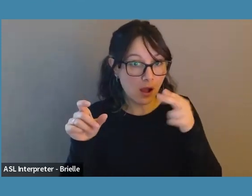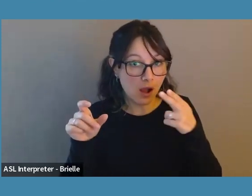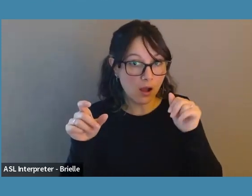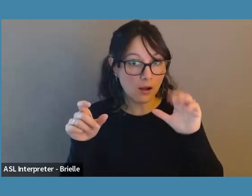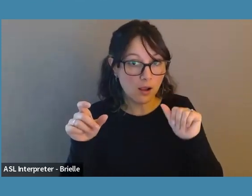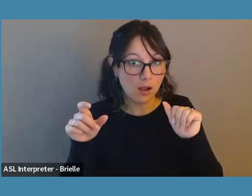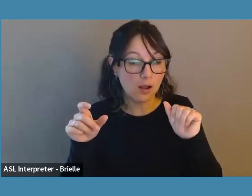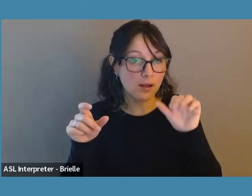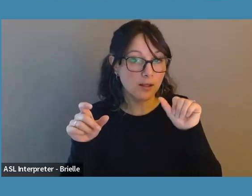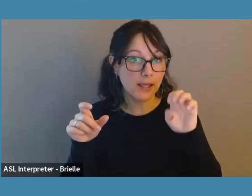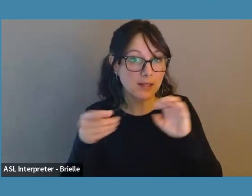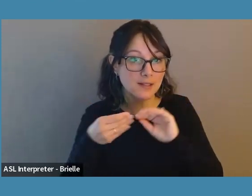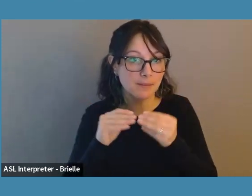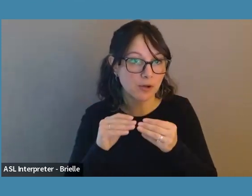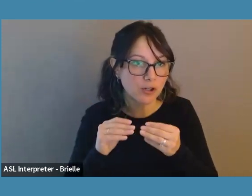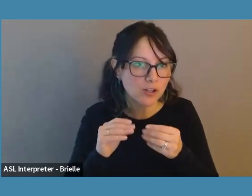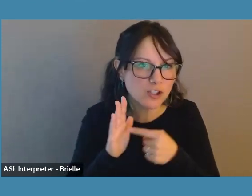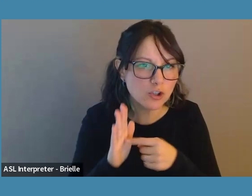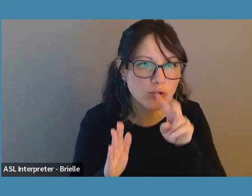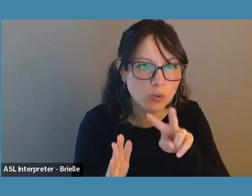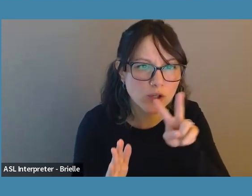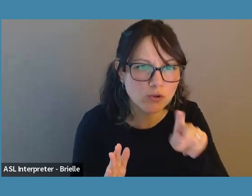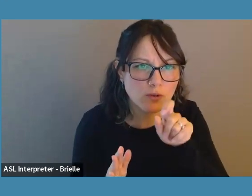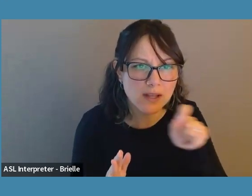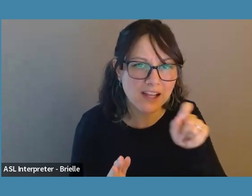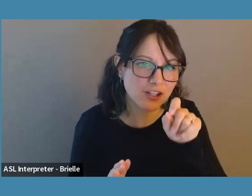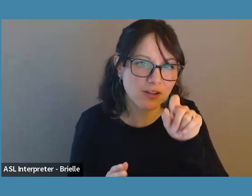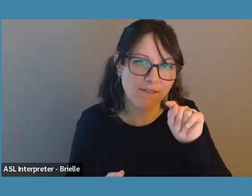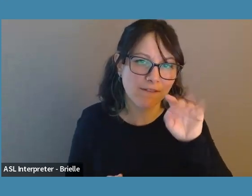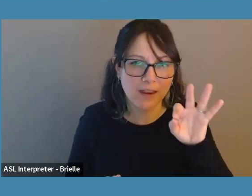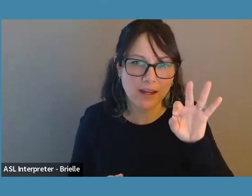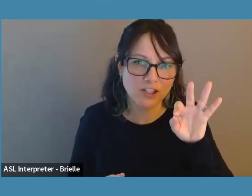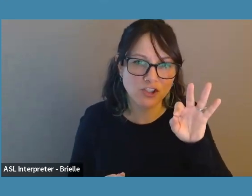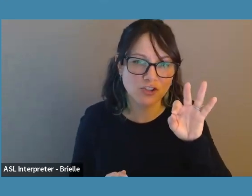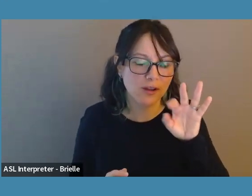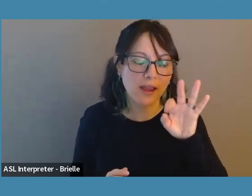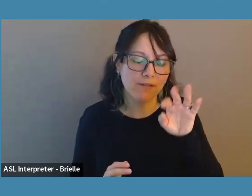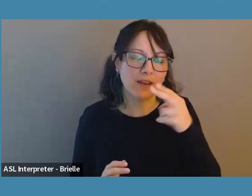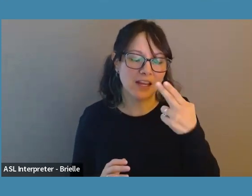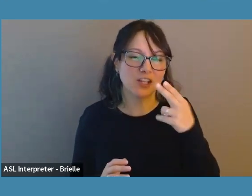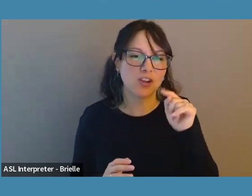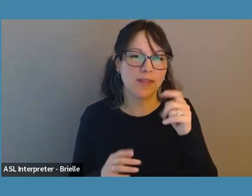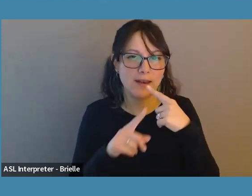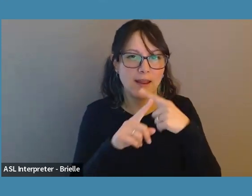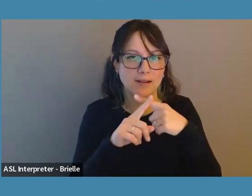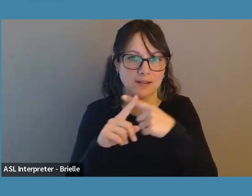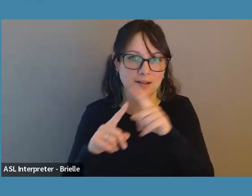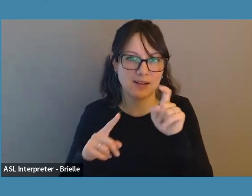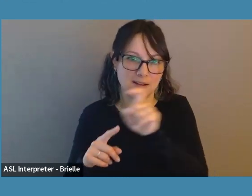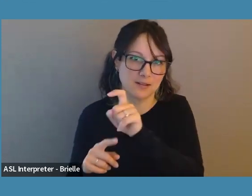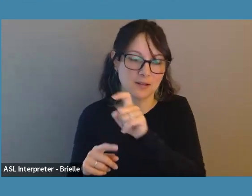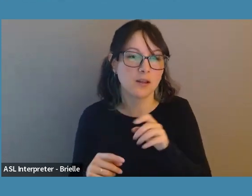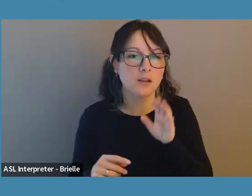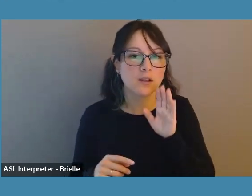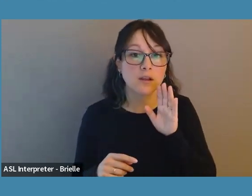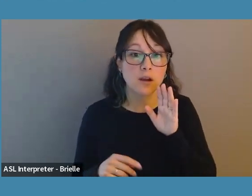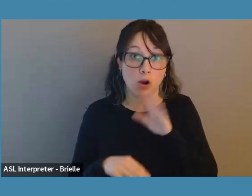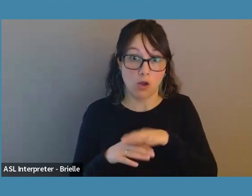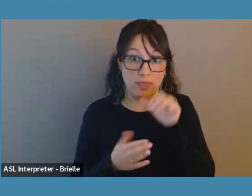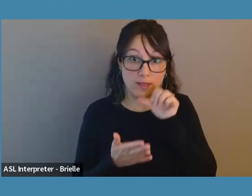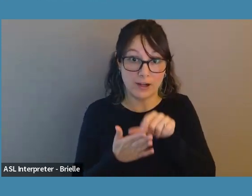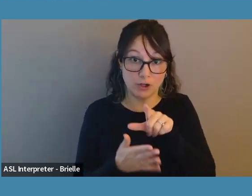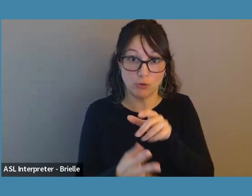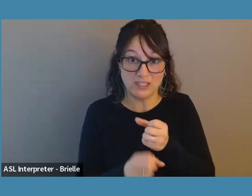number 22. Well, it says right here 22-FH and then has 4 X's. So you'll find your AHCA case number on those notices that you're